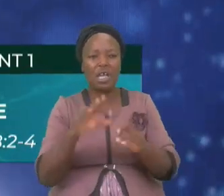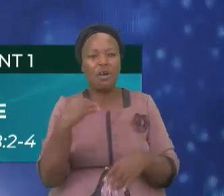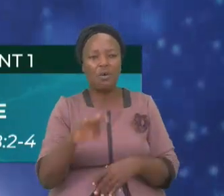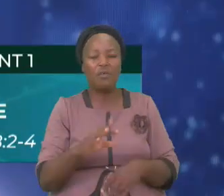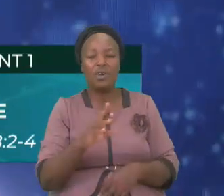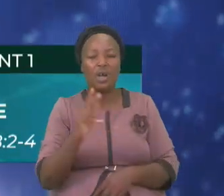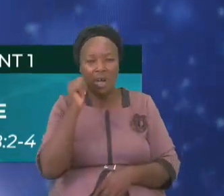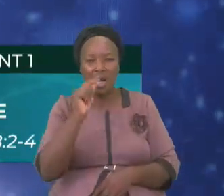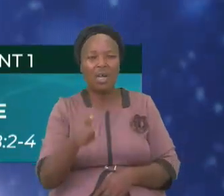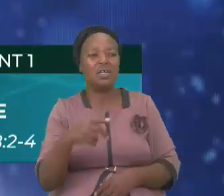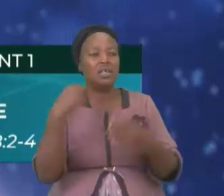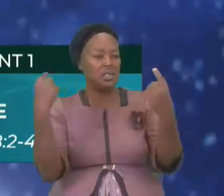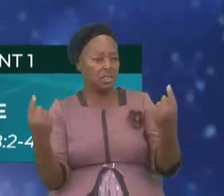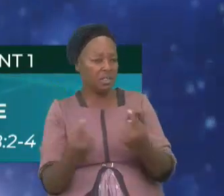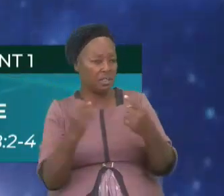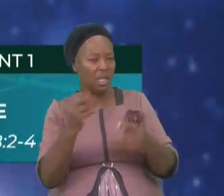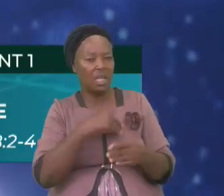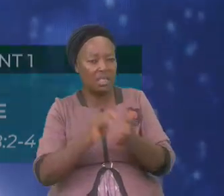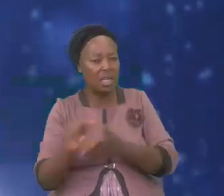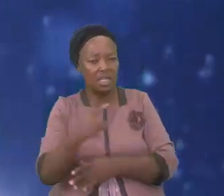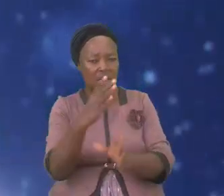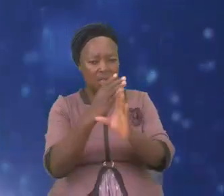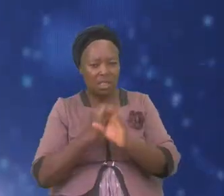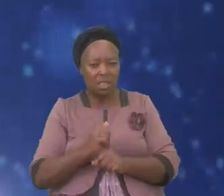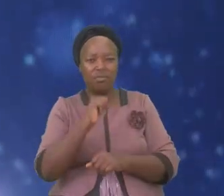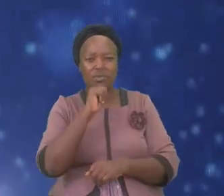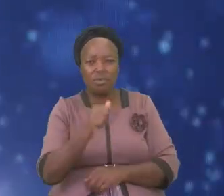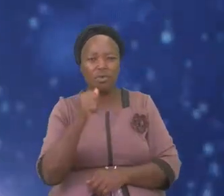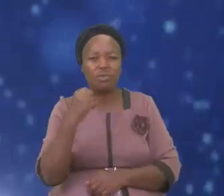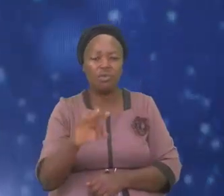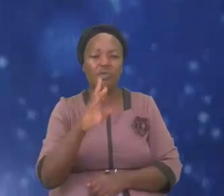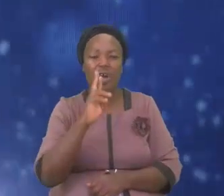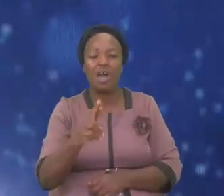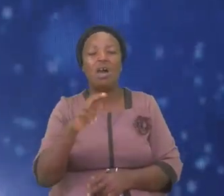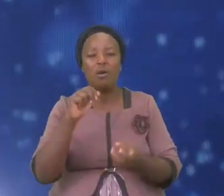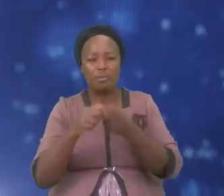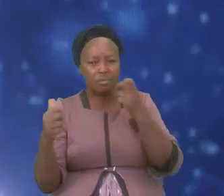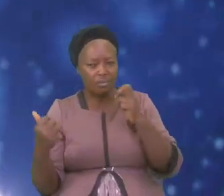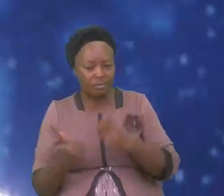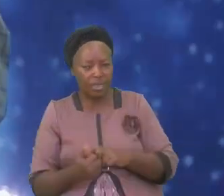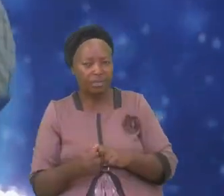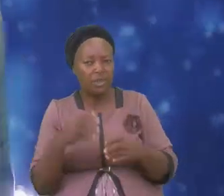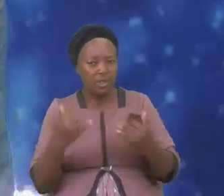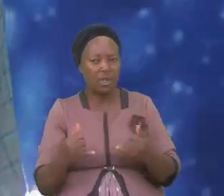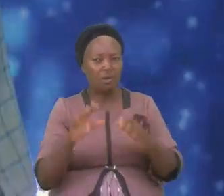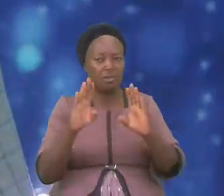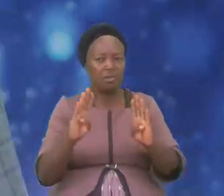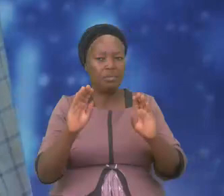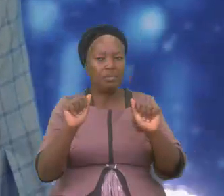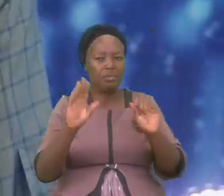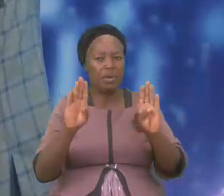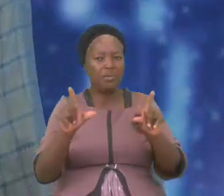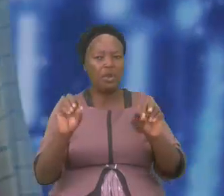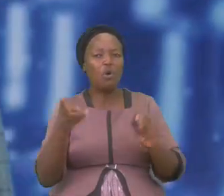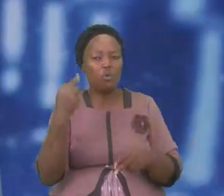her plagues. Now, Babylon was going to be judged, and the king of Babylon did not want to go through